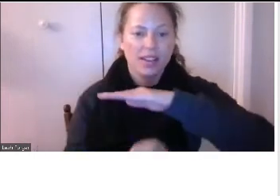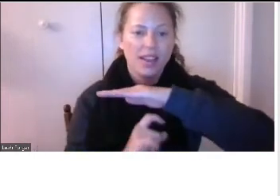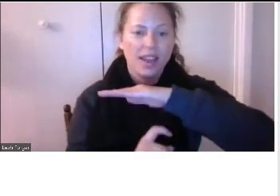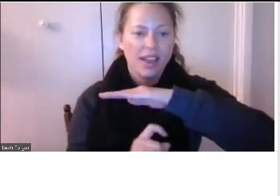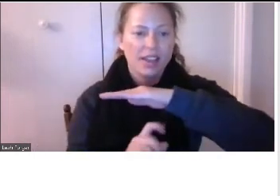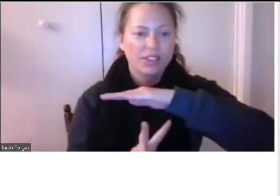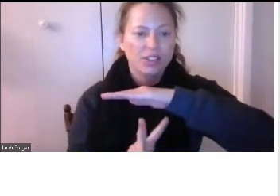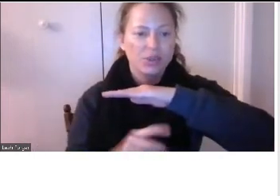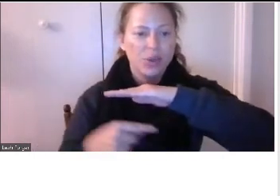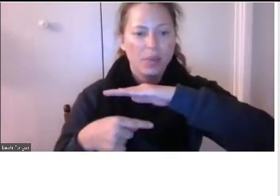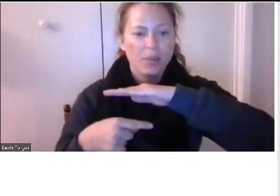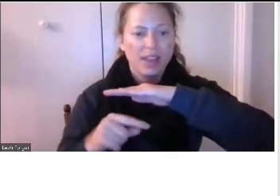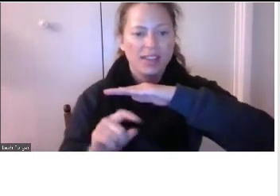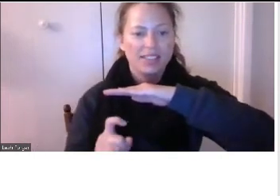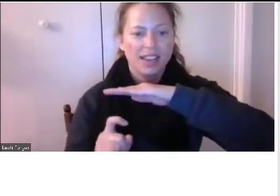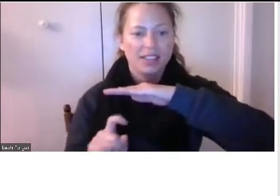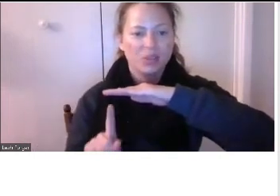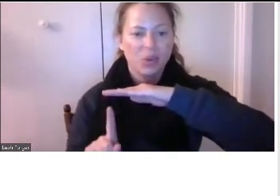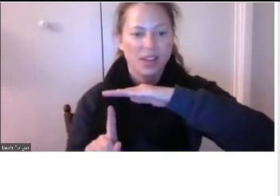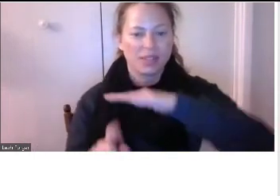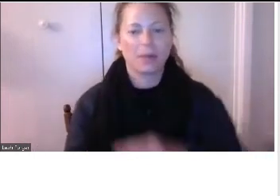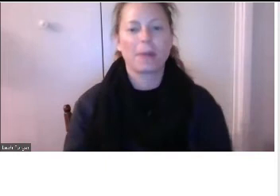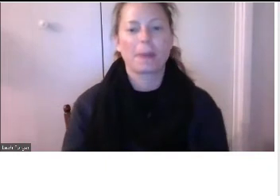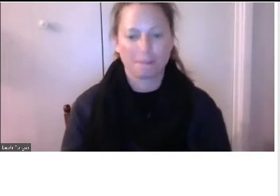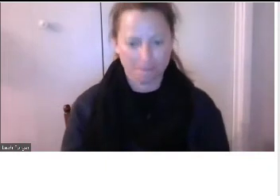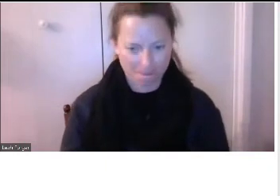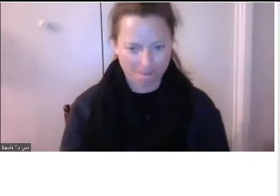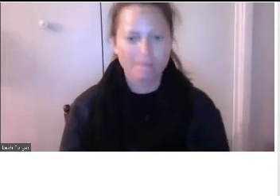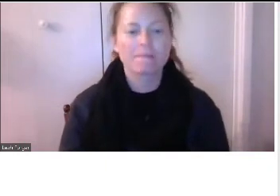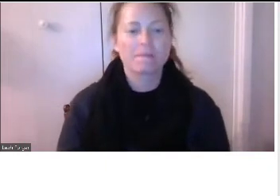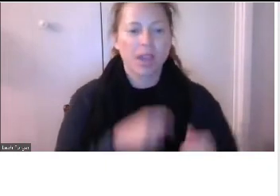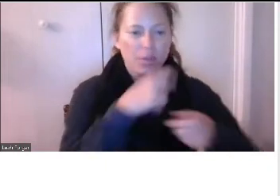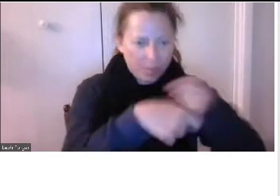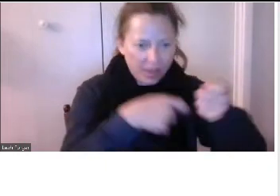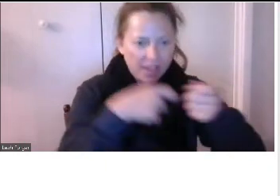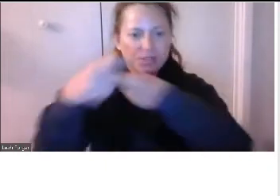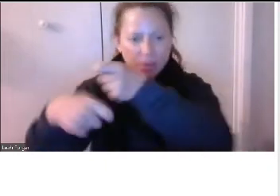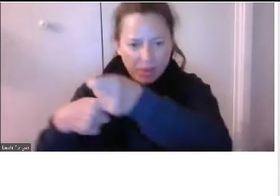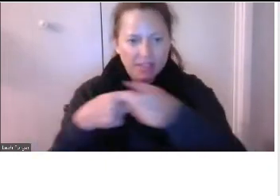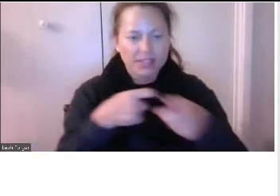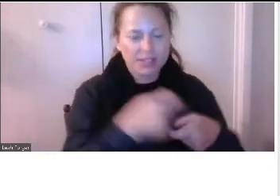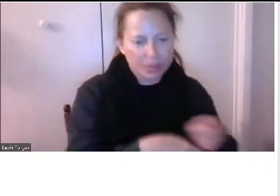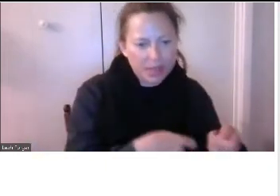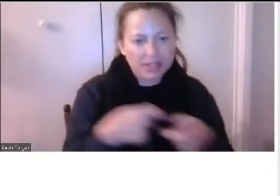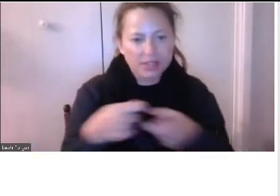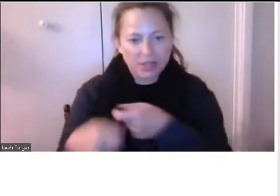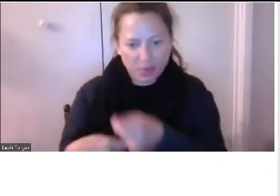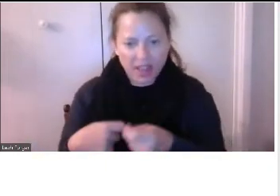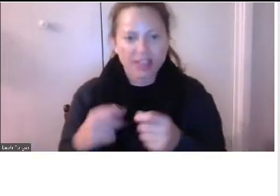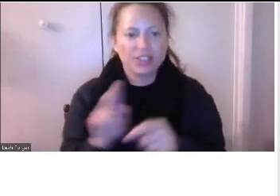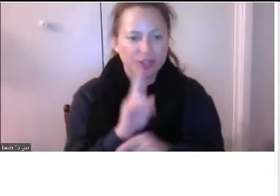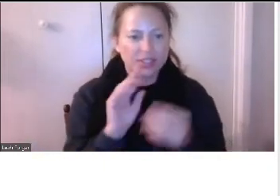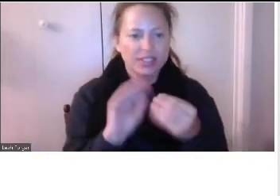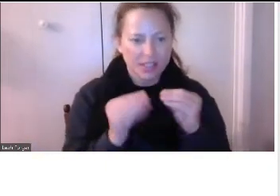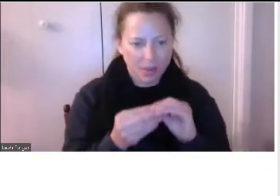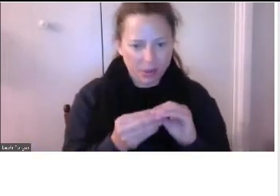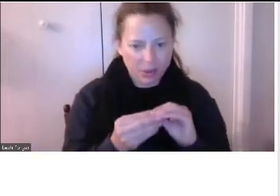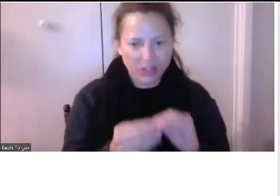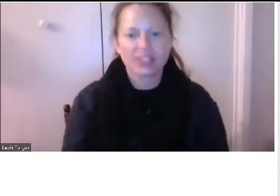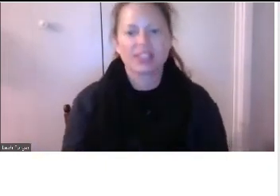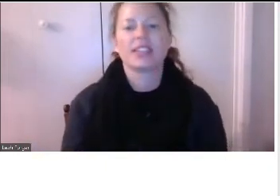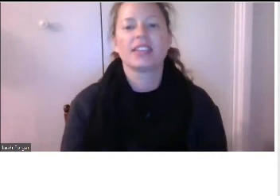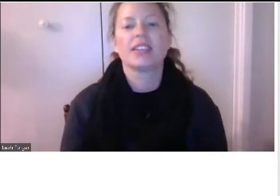3 over negative 10 minus 7. And that would be 2 over negative